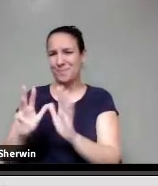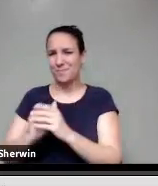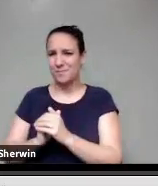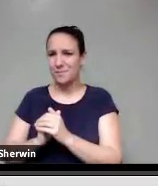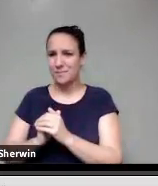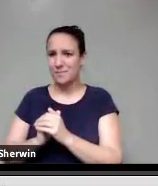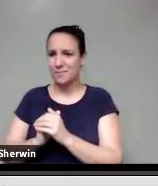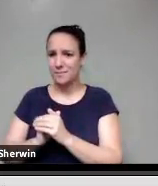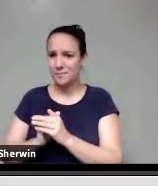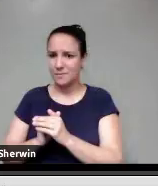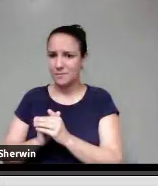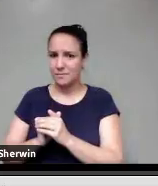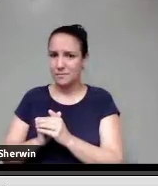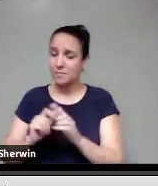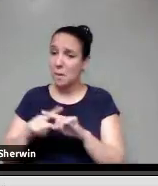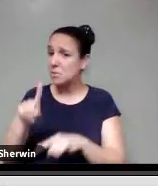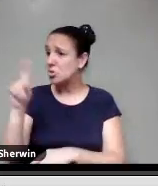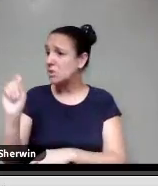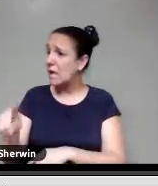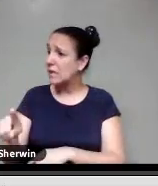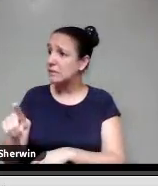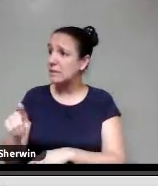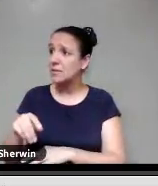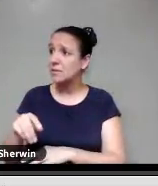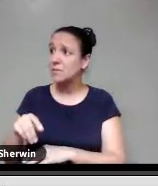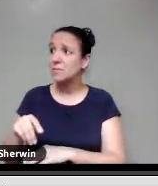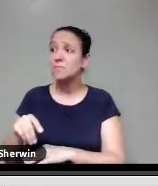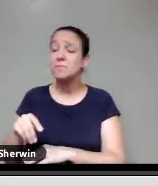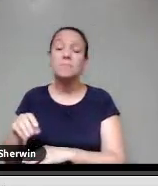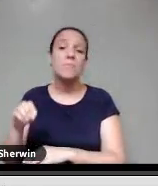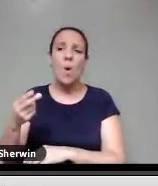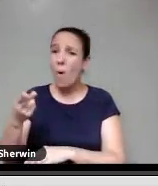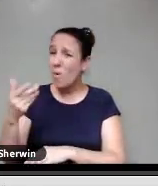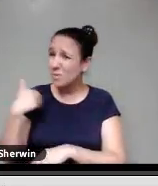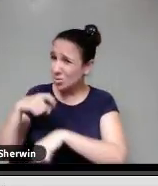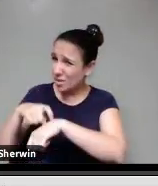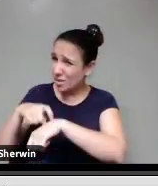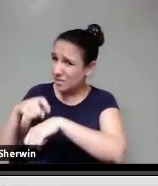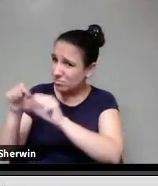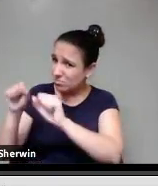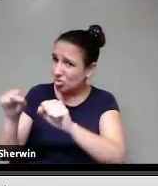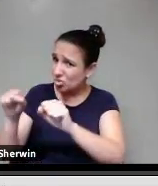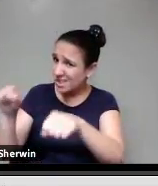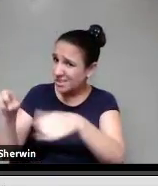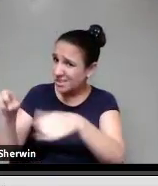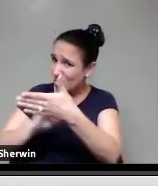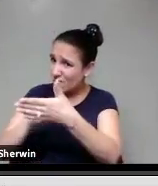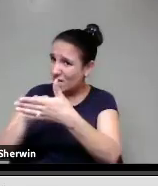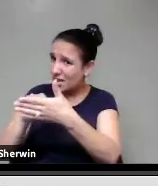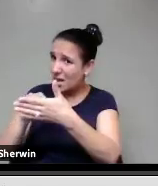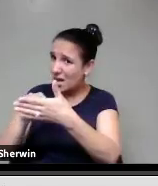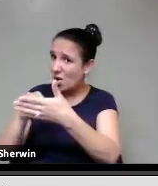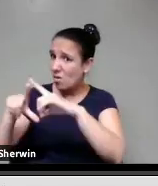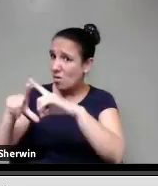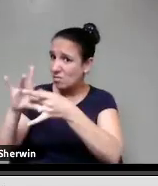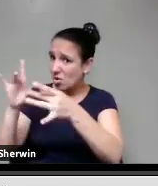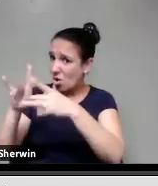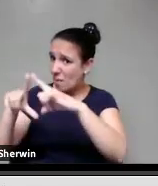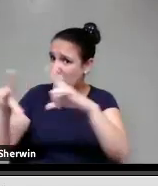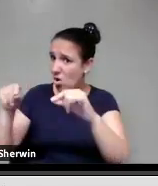really helpful. If they say yes, great, or I'm not interested, that's fine. We don't push. We're trying to involve them, not coerce